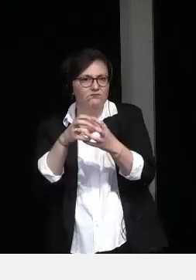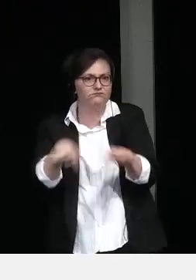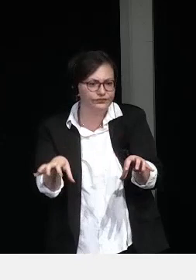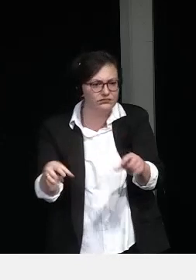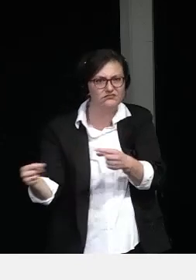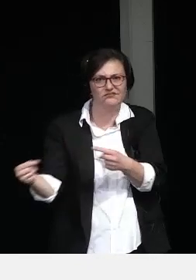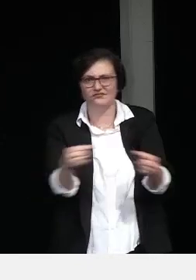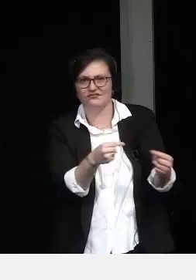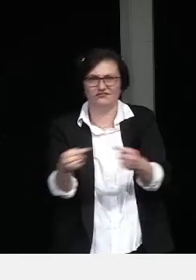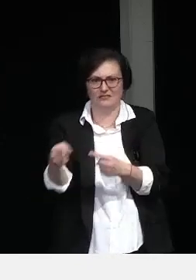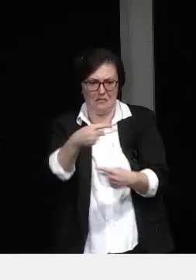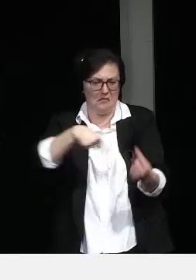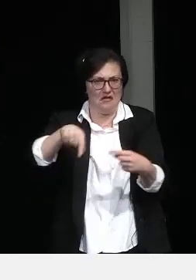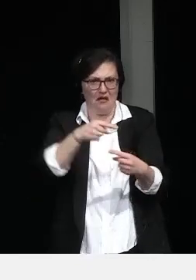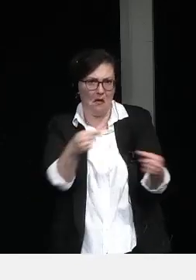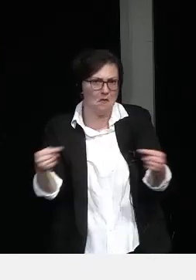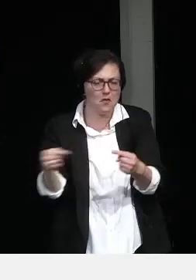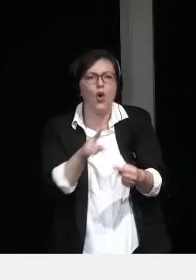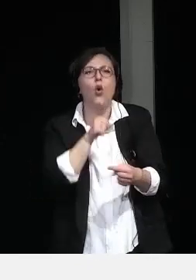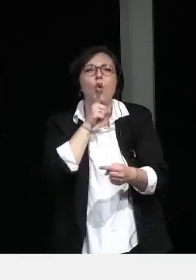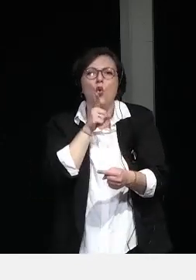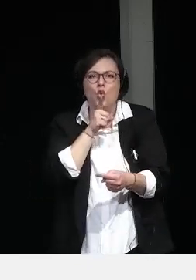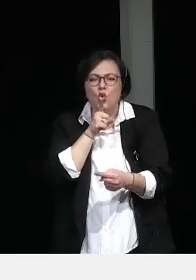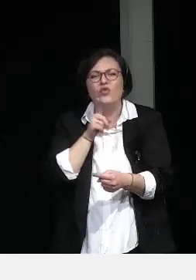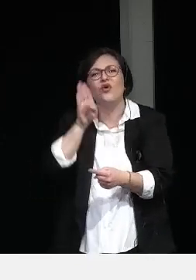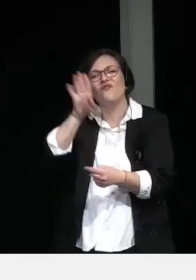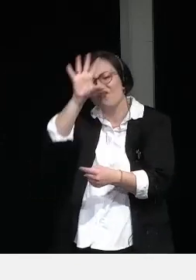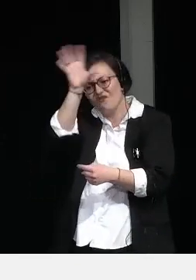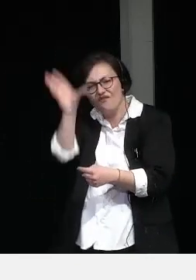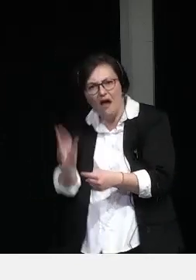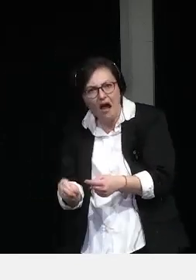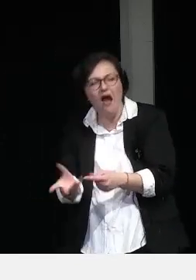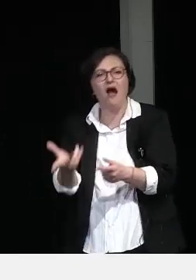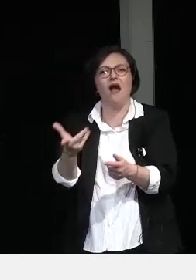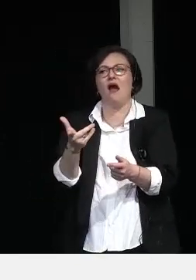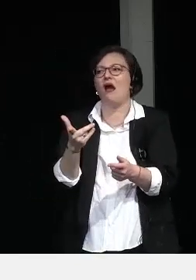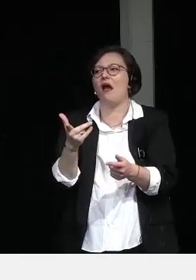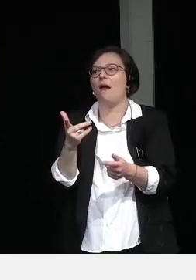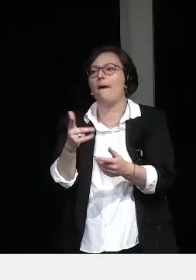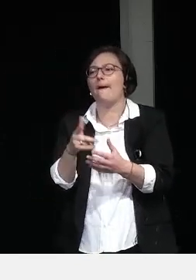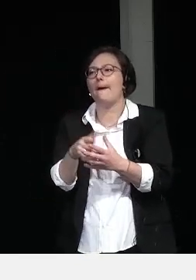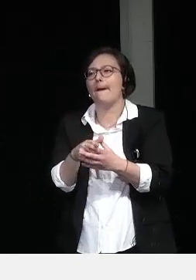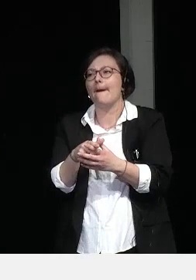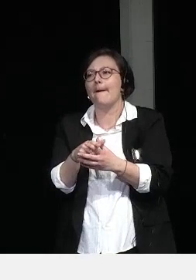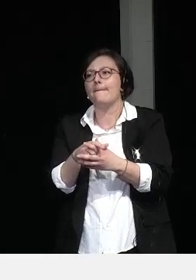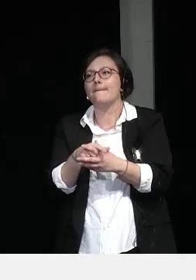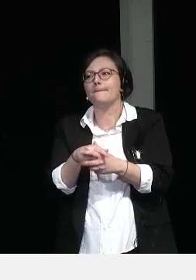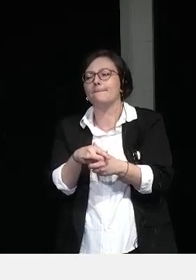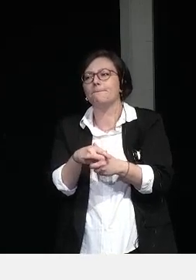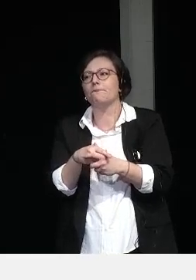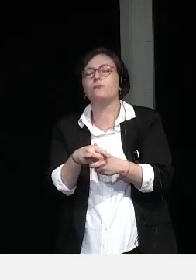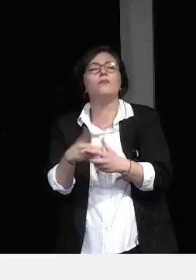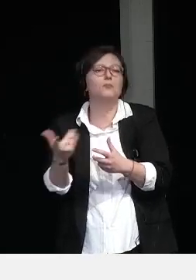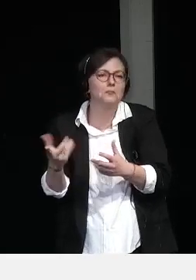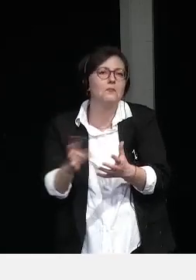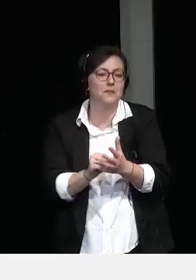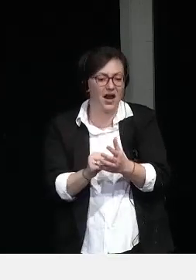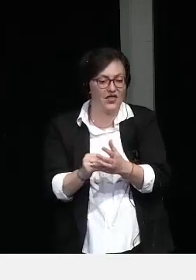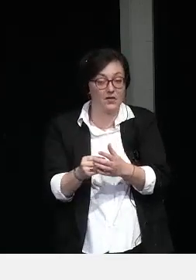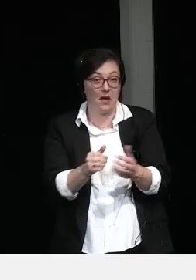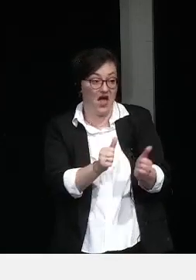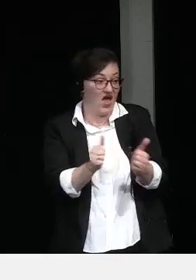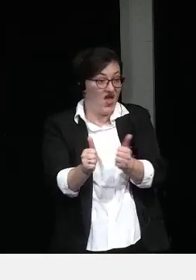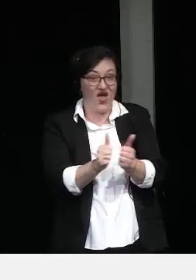happens the same. People who were friends killed each other and did really awful things.